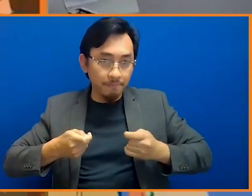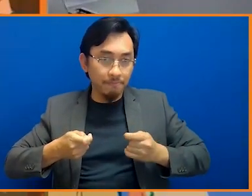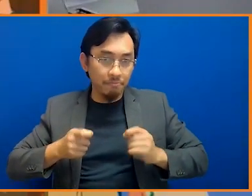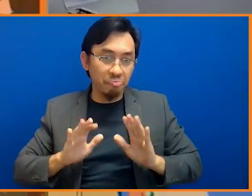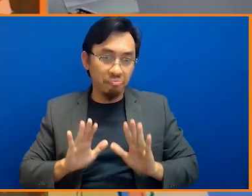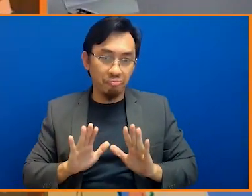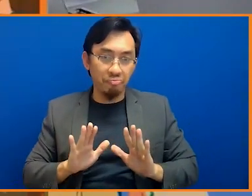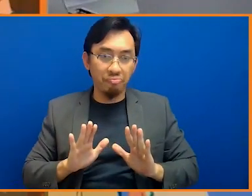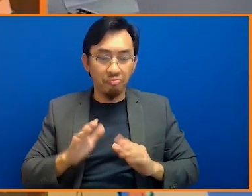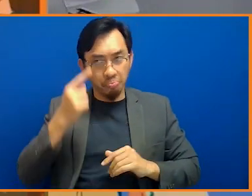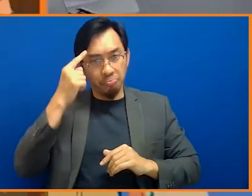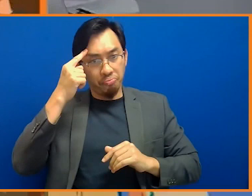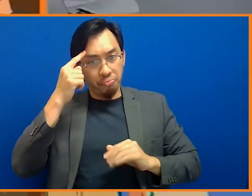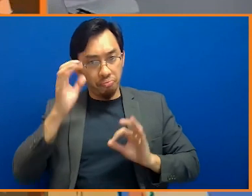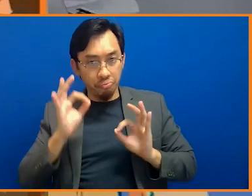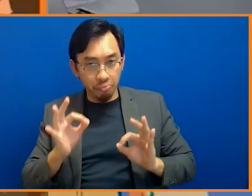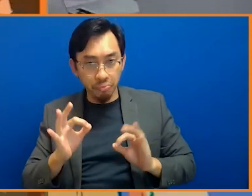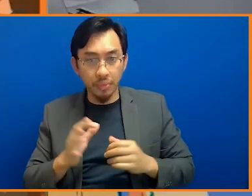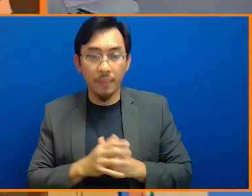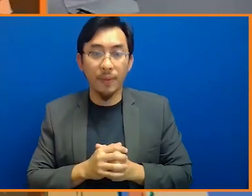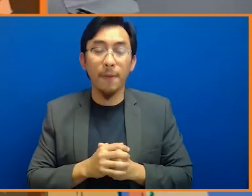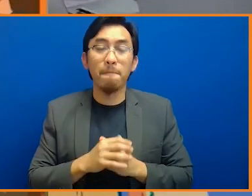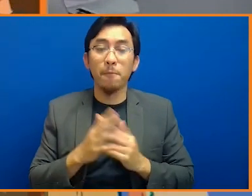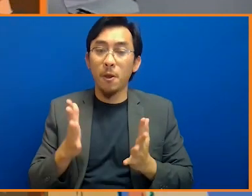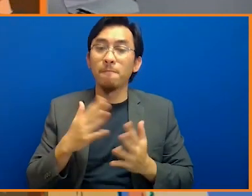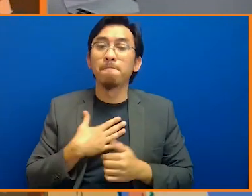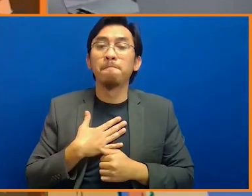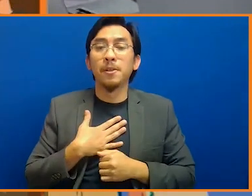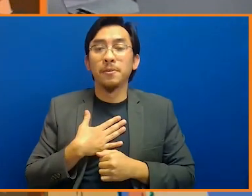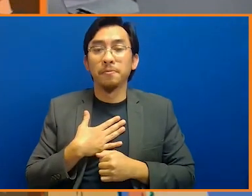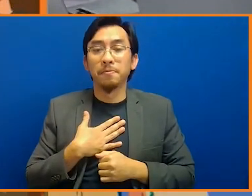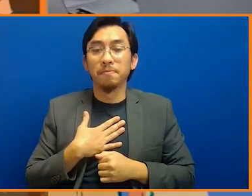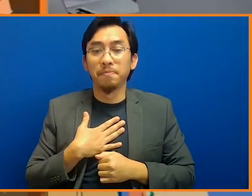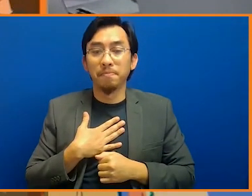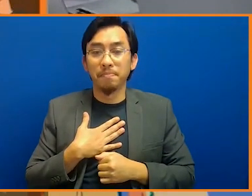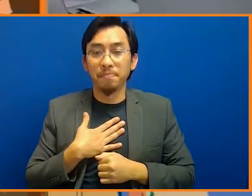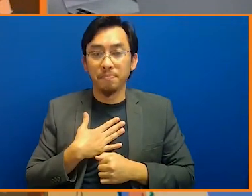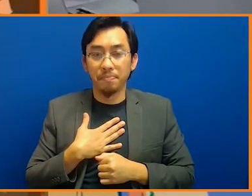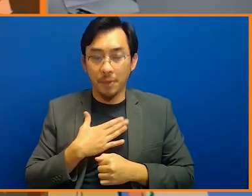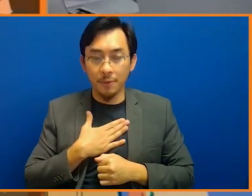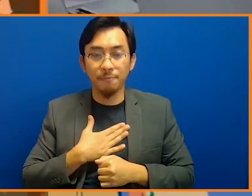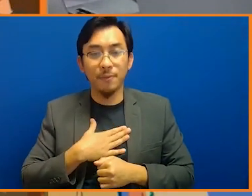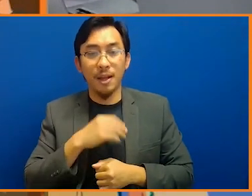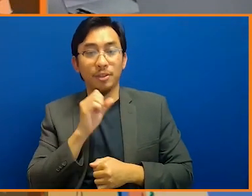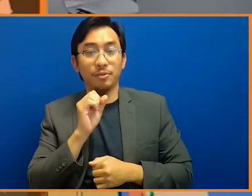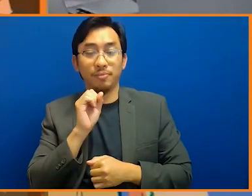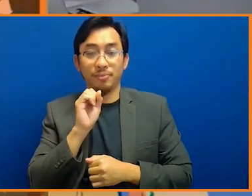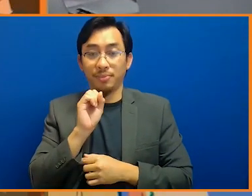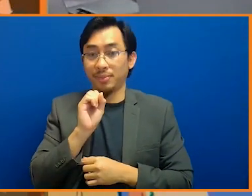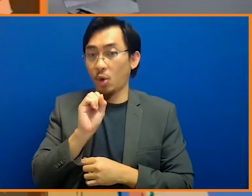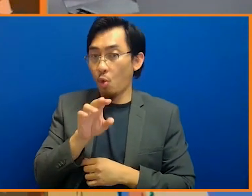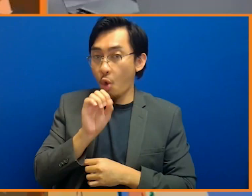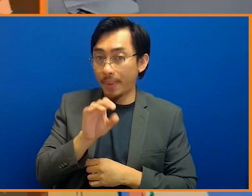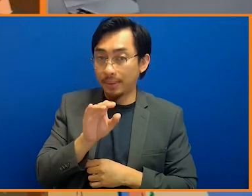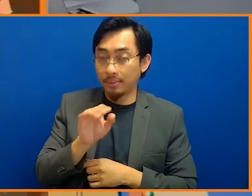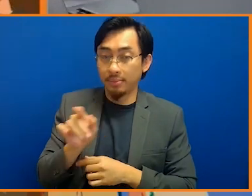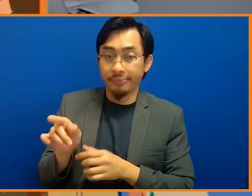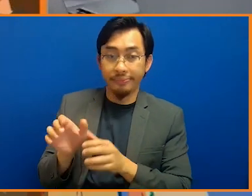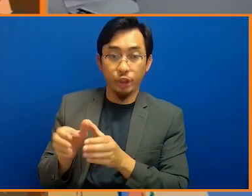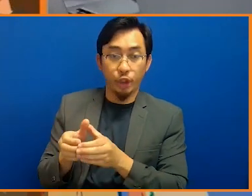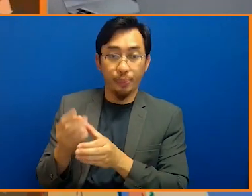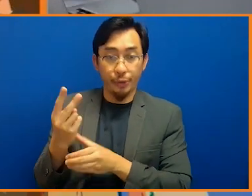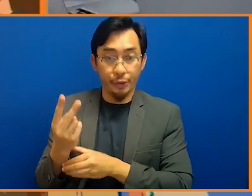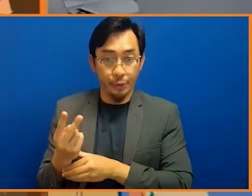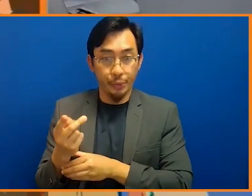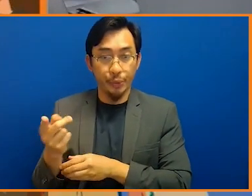think about fear itself. And I'm interested also to comment about what